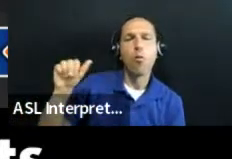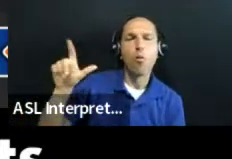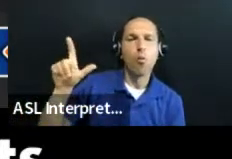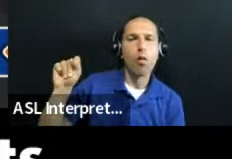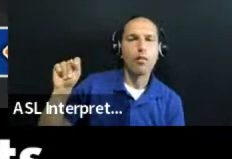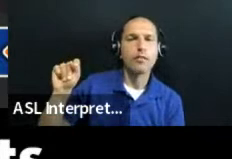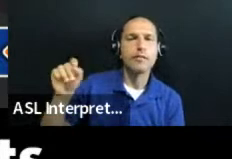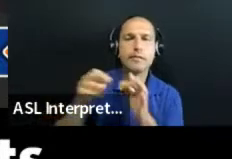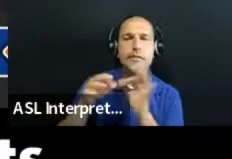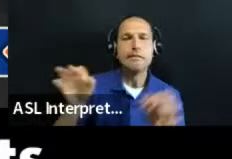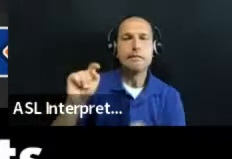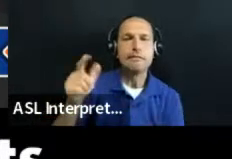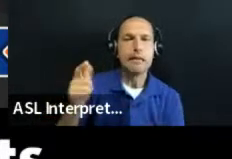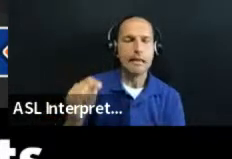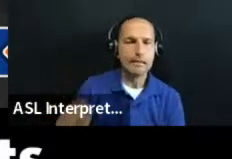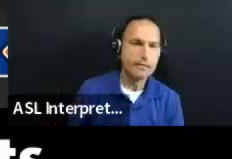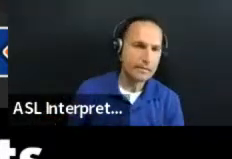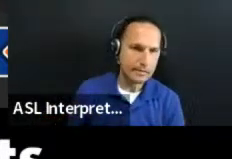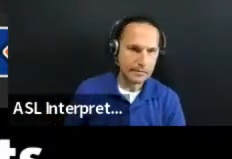this nature, right?